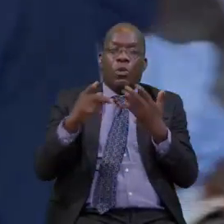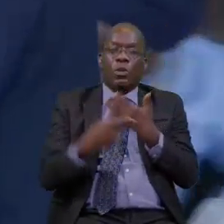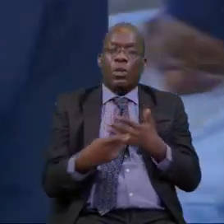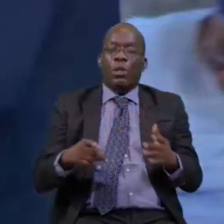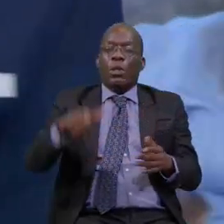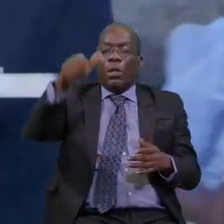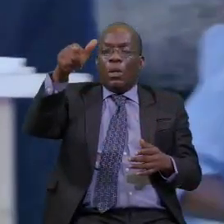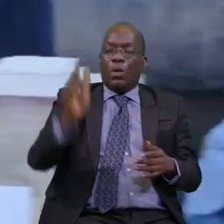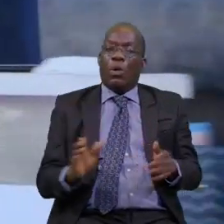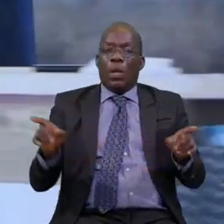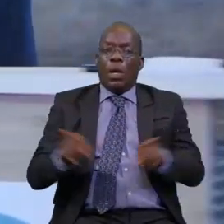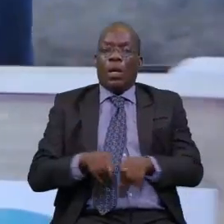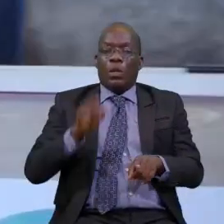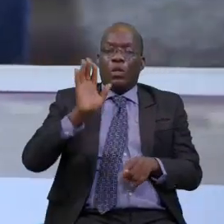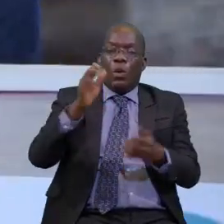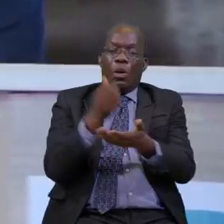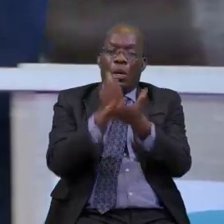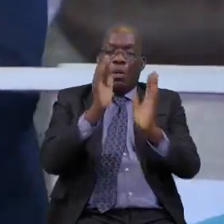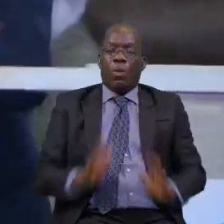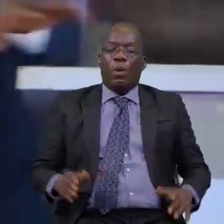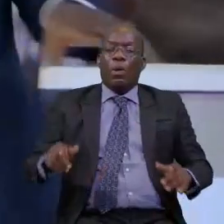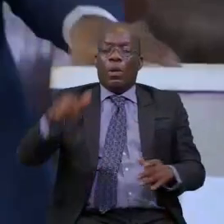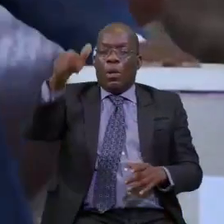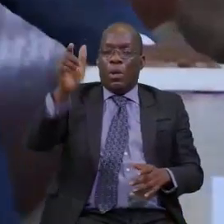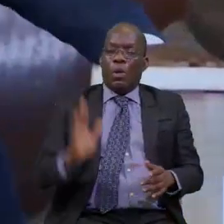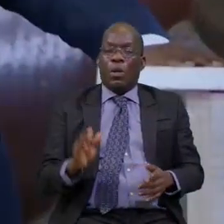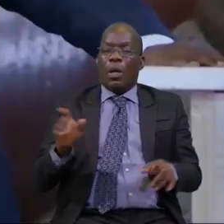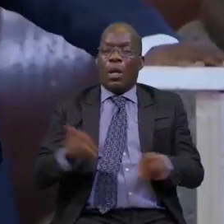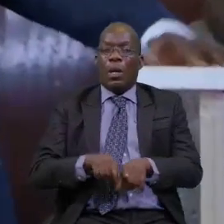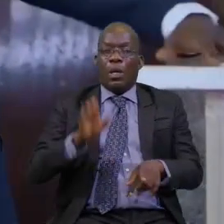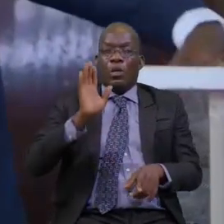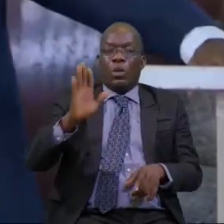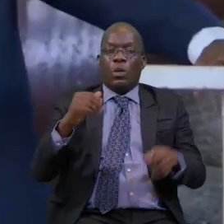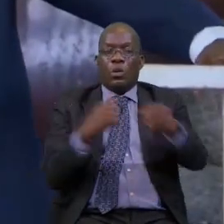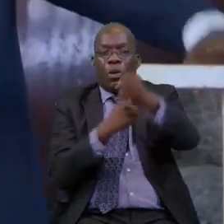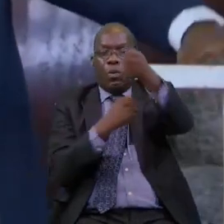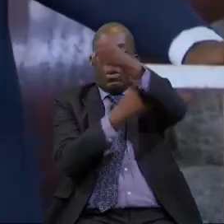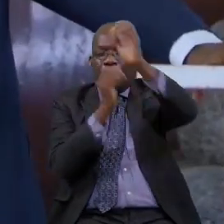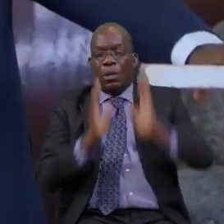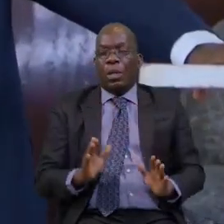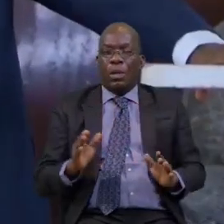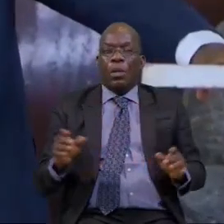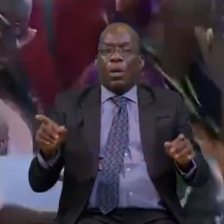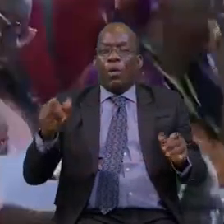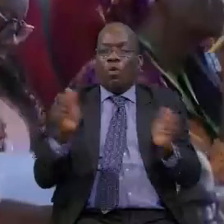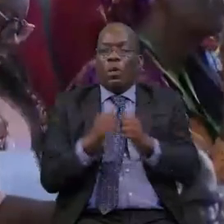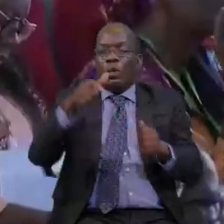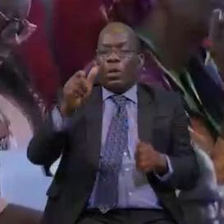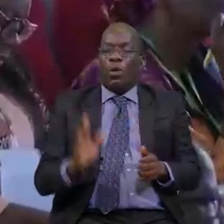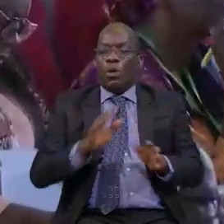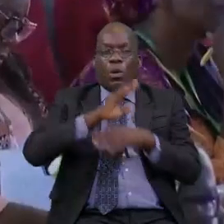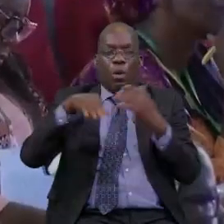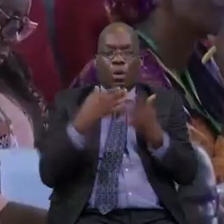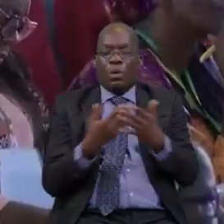helper, and God as your uplifter. With God, all things are possible.